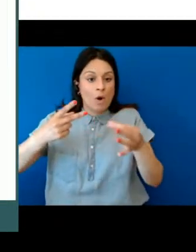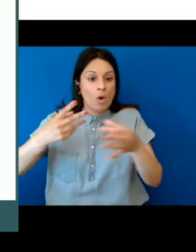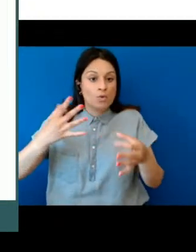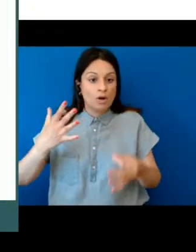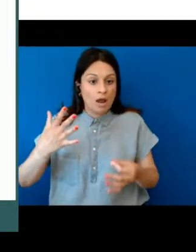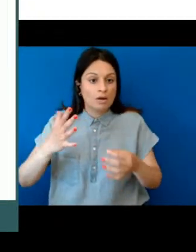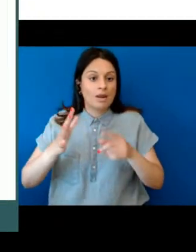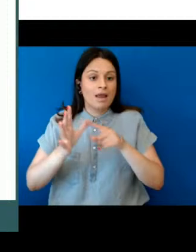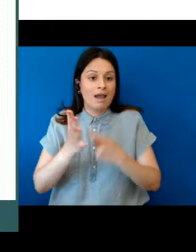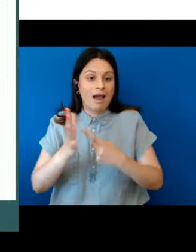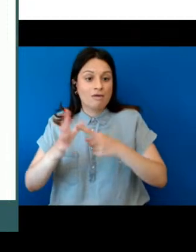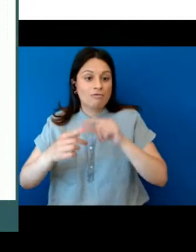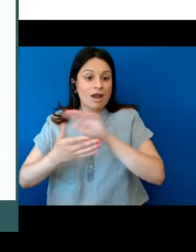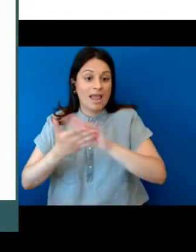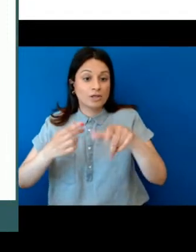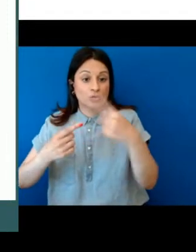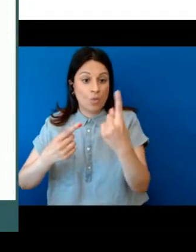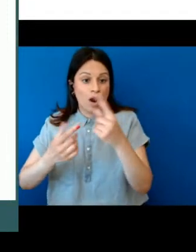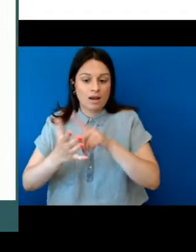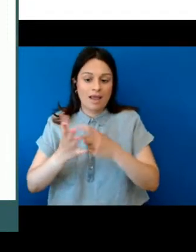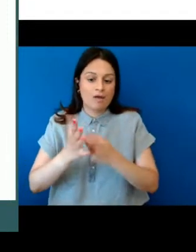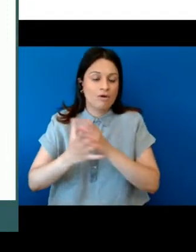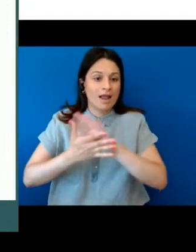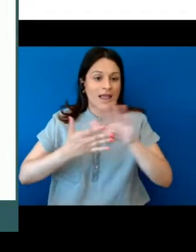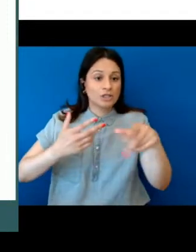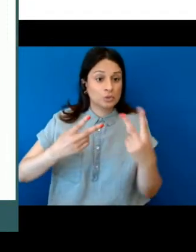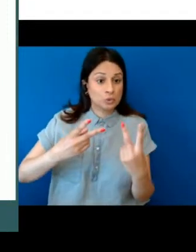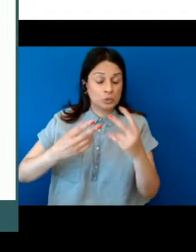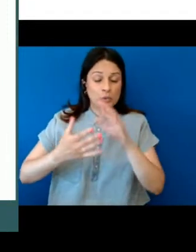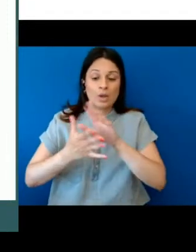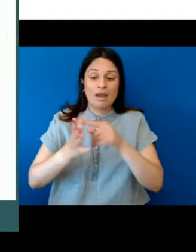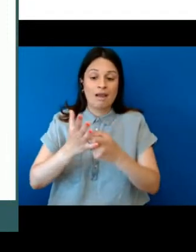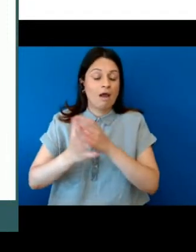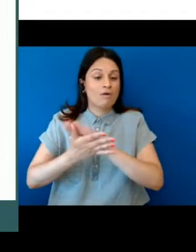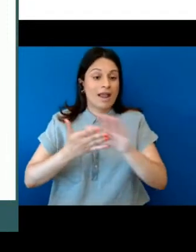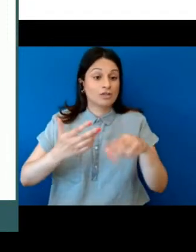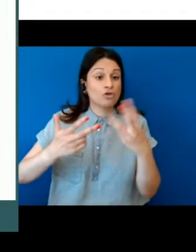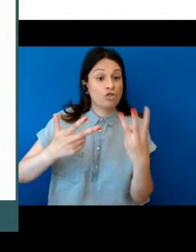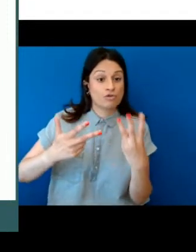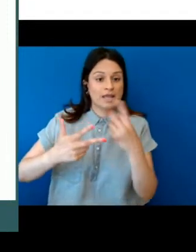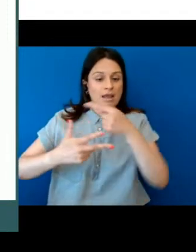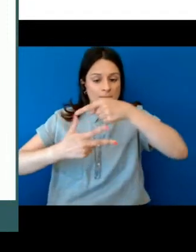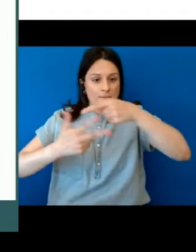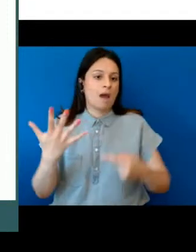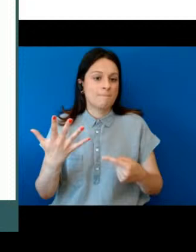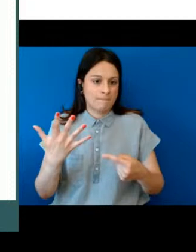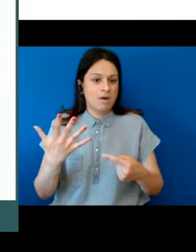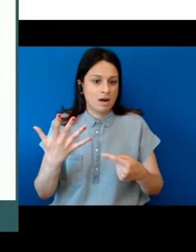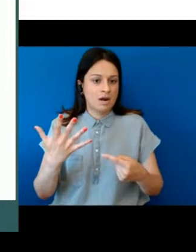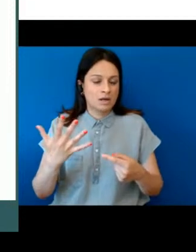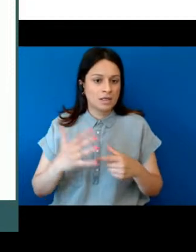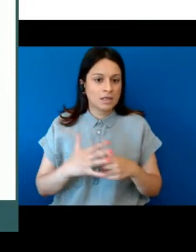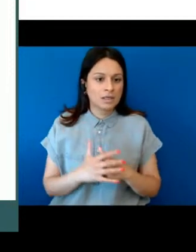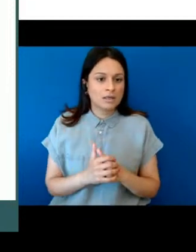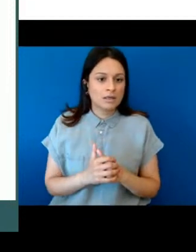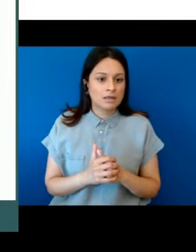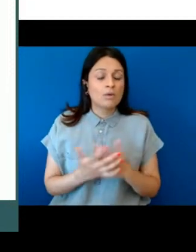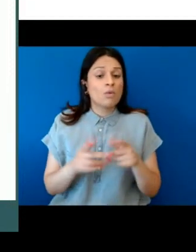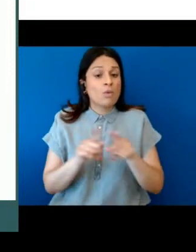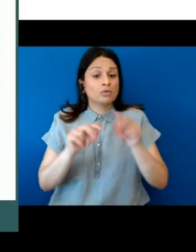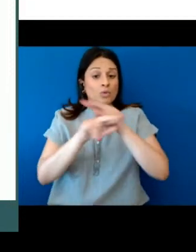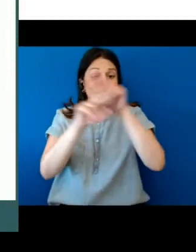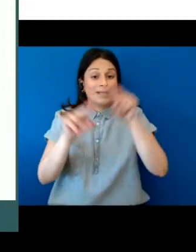ARA H2, ARA H3, and so forth. And there's a international